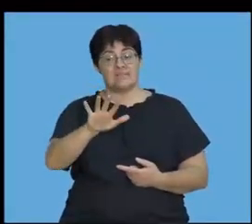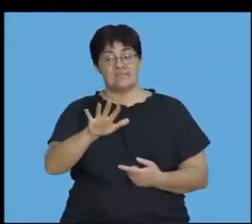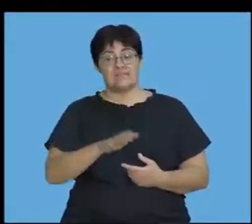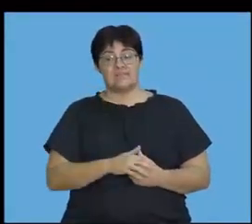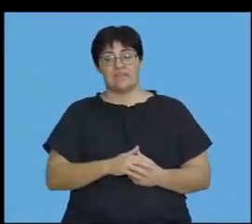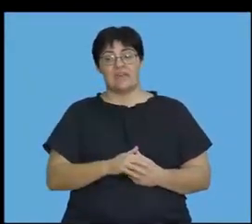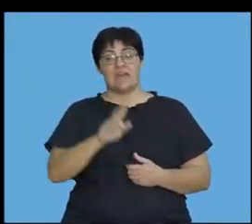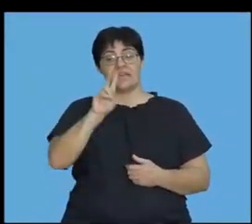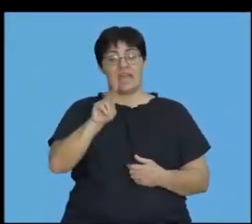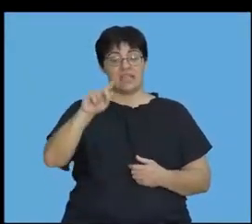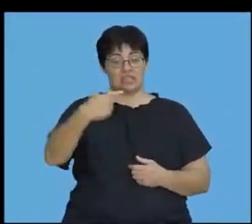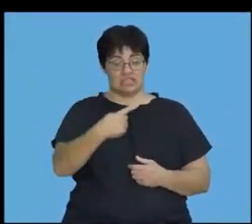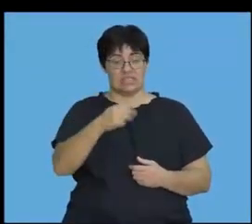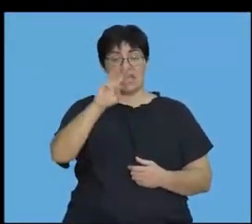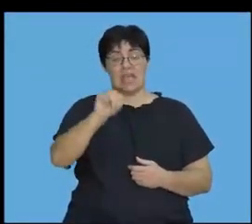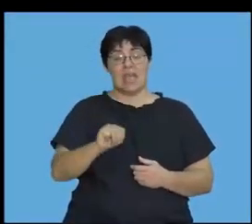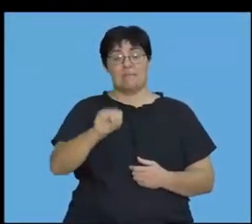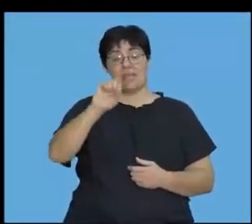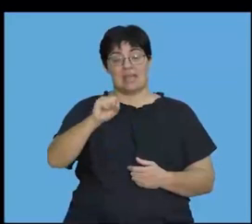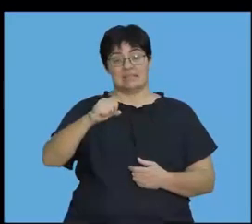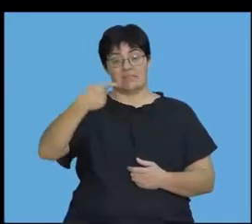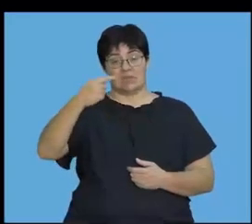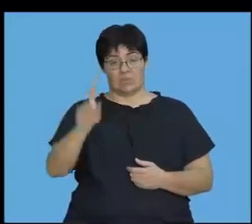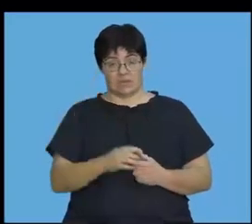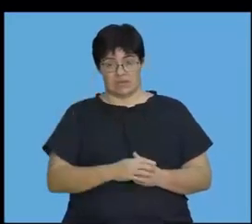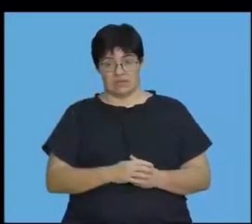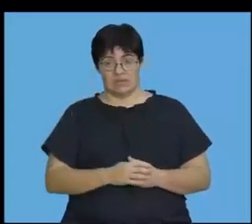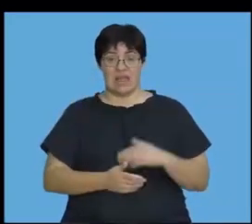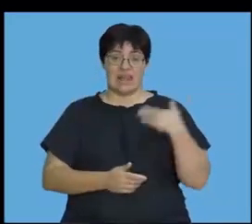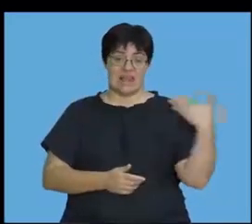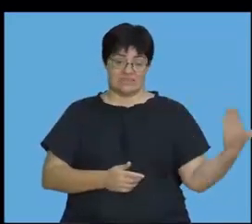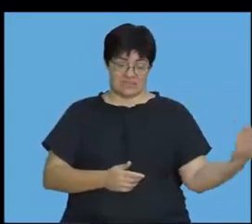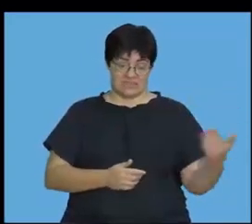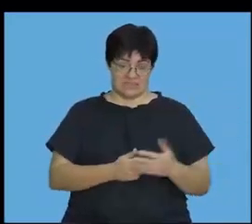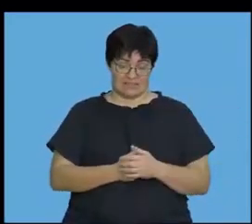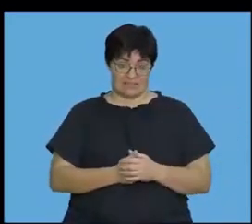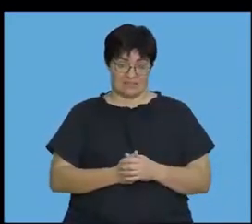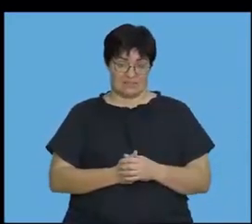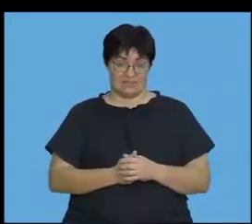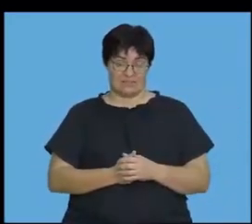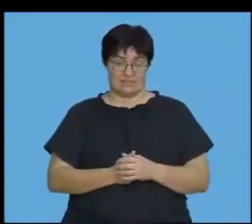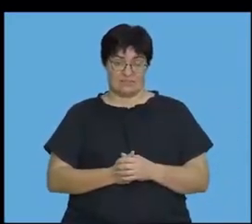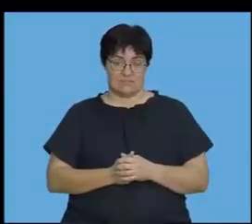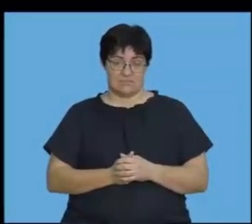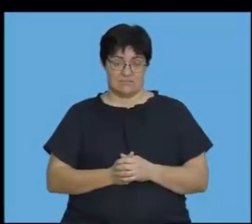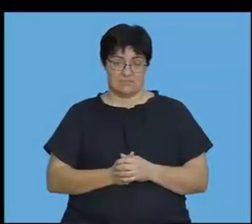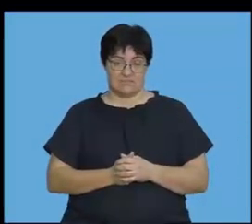2.125 kilogram meters per second left.